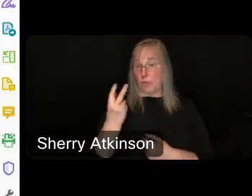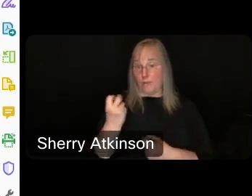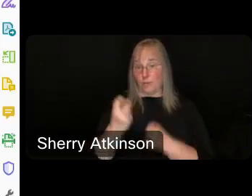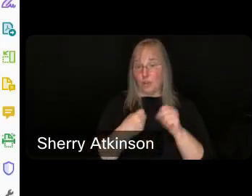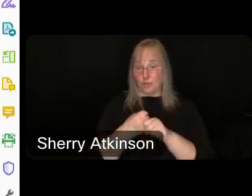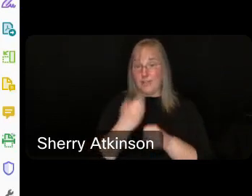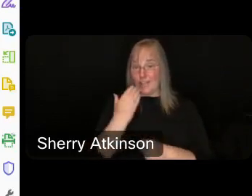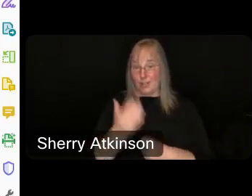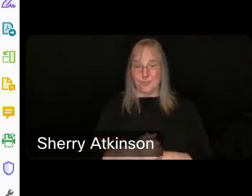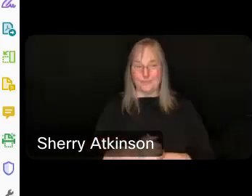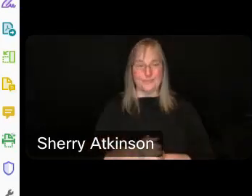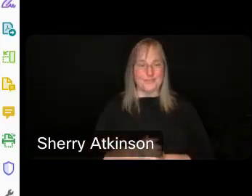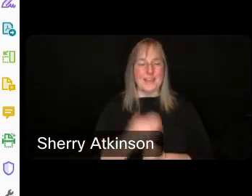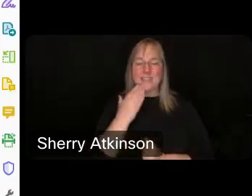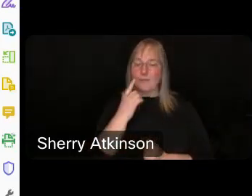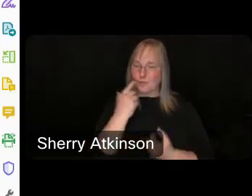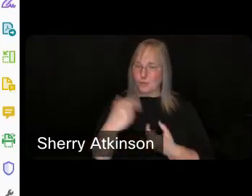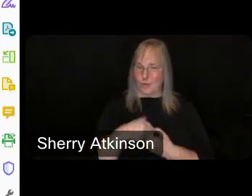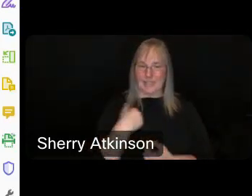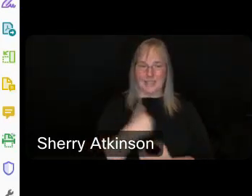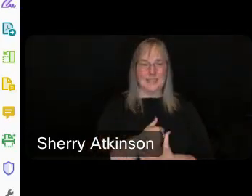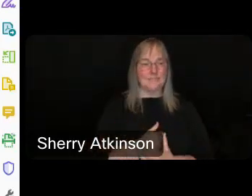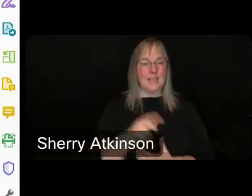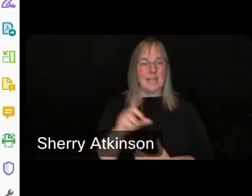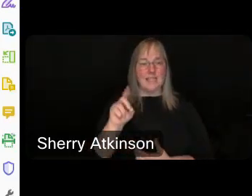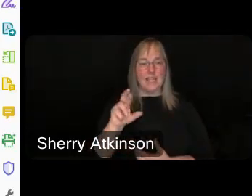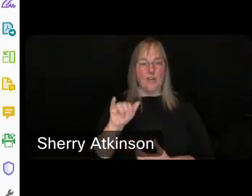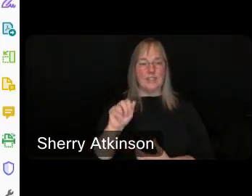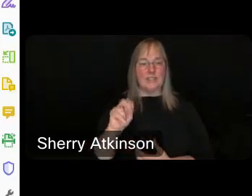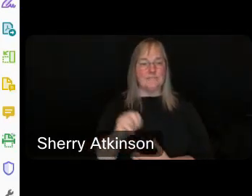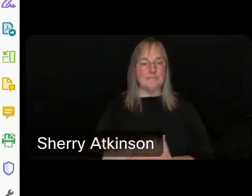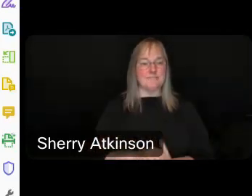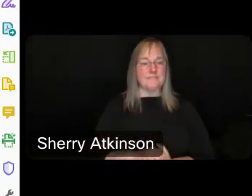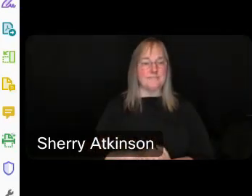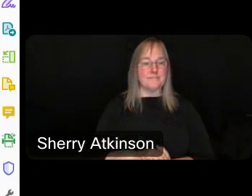you for joining us. And Darian?